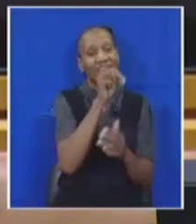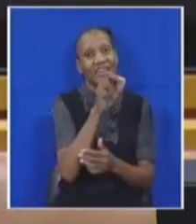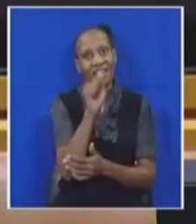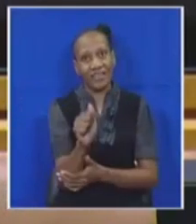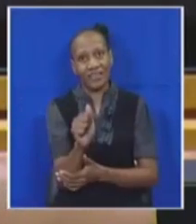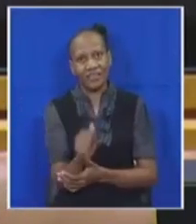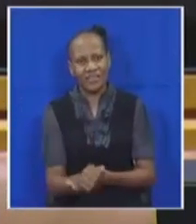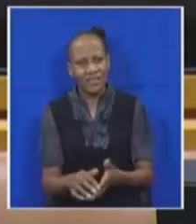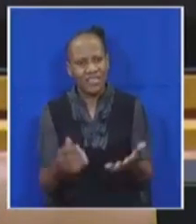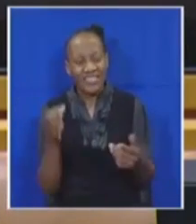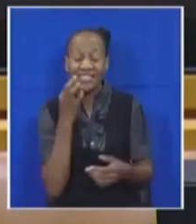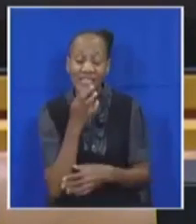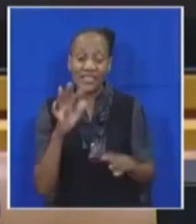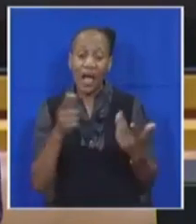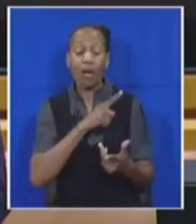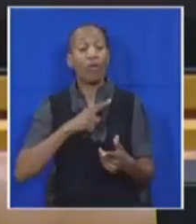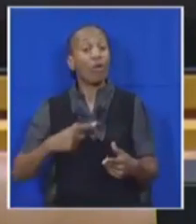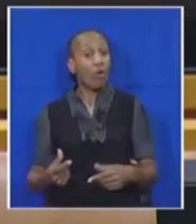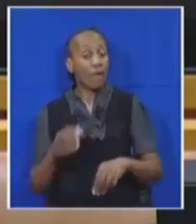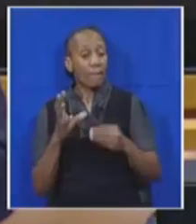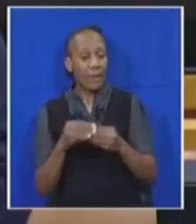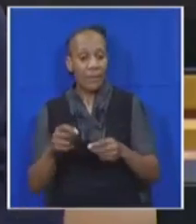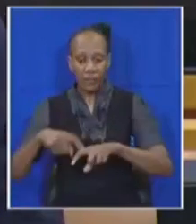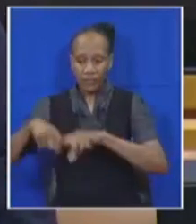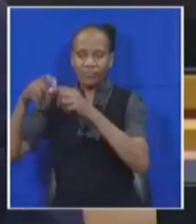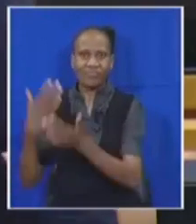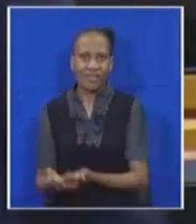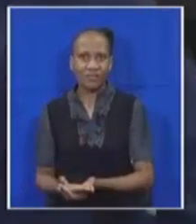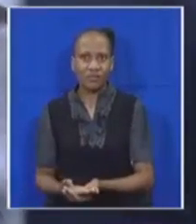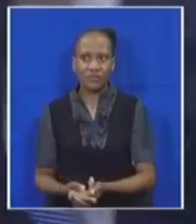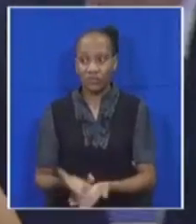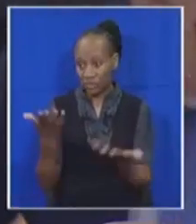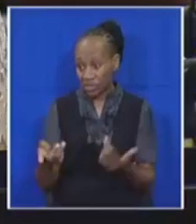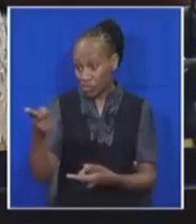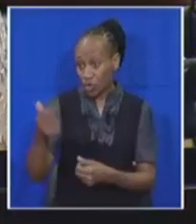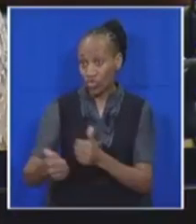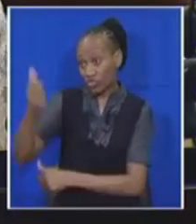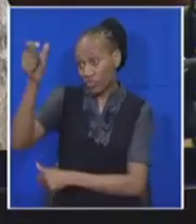long a member can be suspended and other matters, and that's why he's not the chief whip.